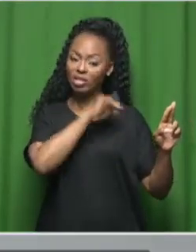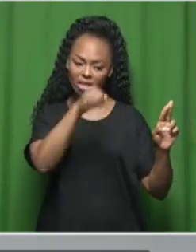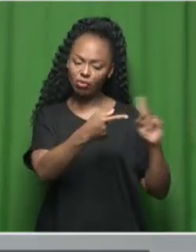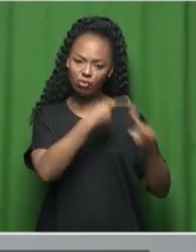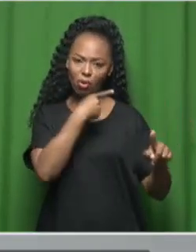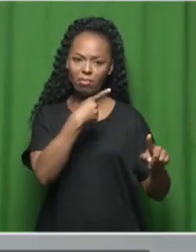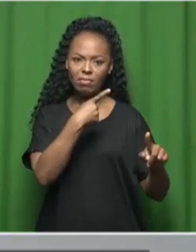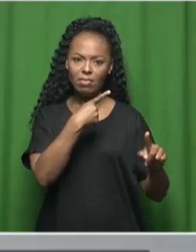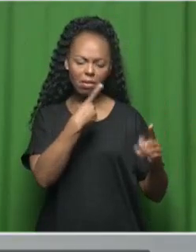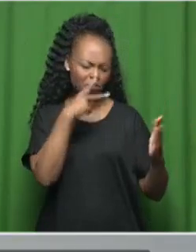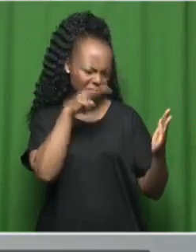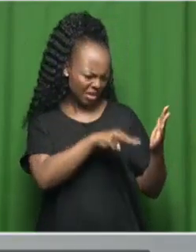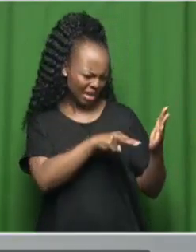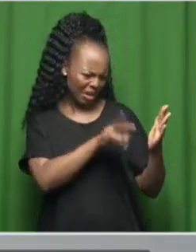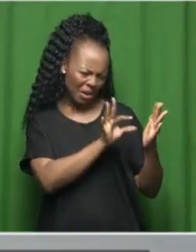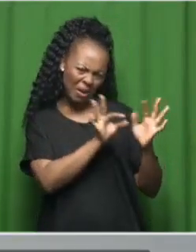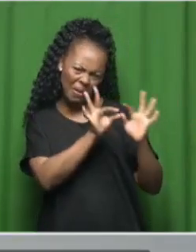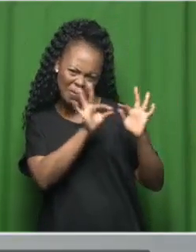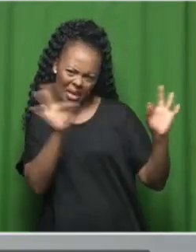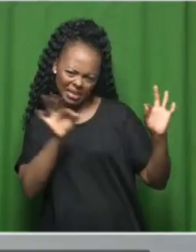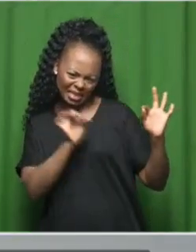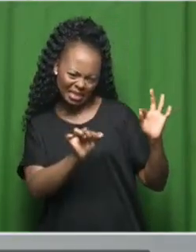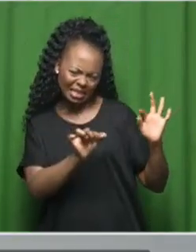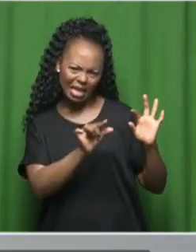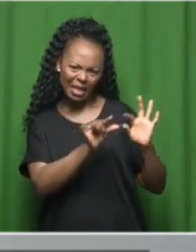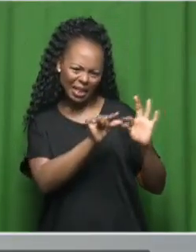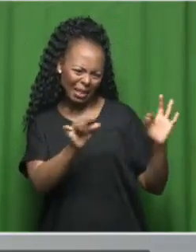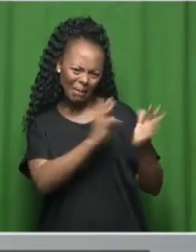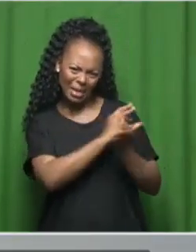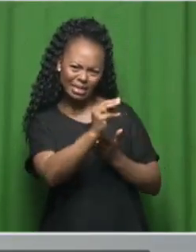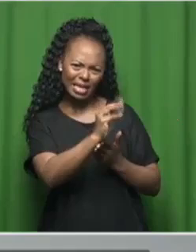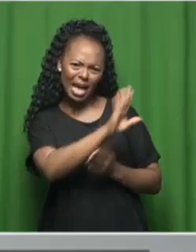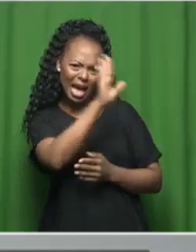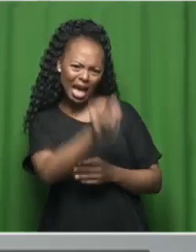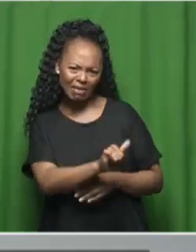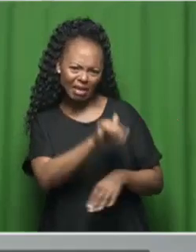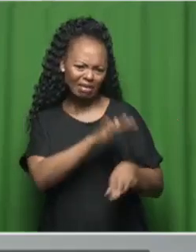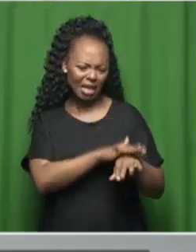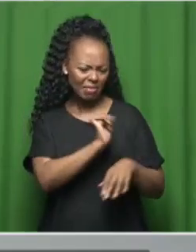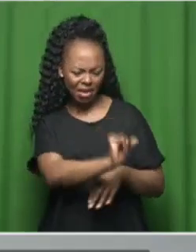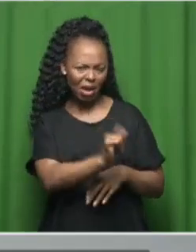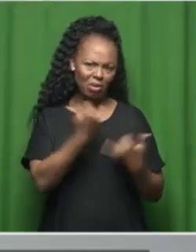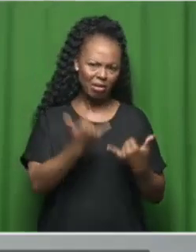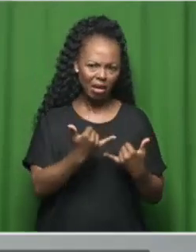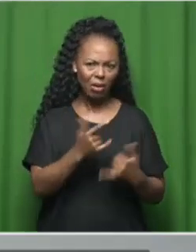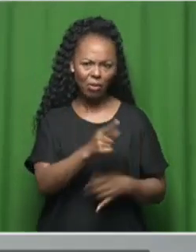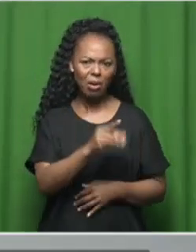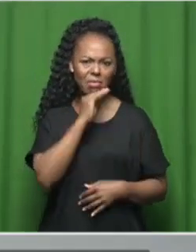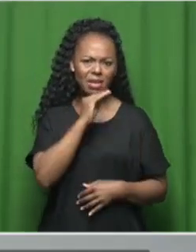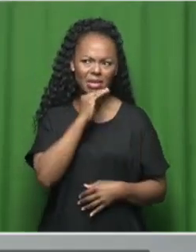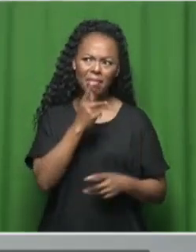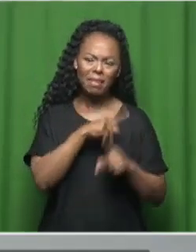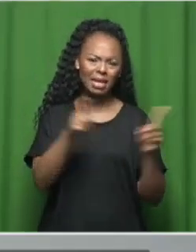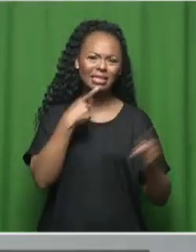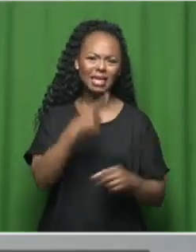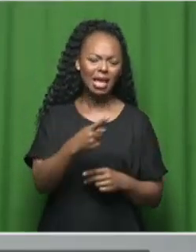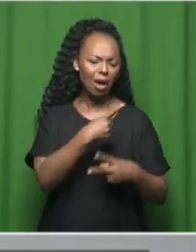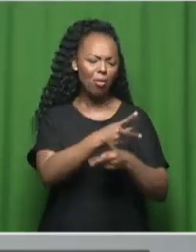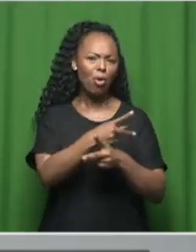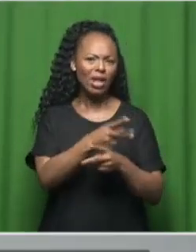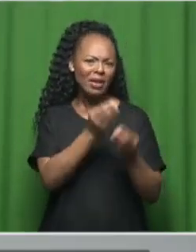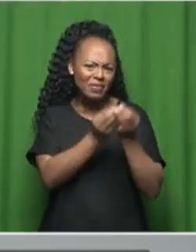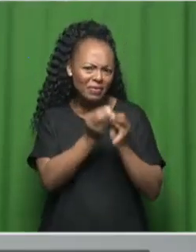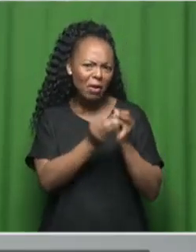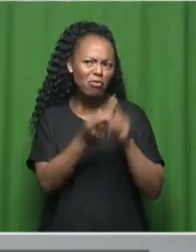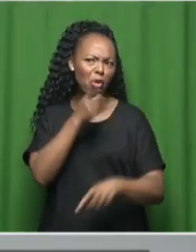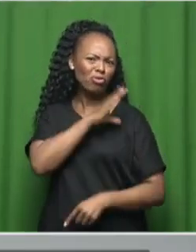you can't be saying that Africa Your Time is now on a product that says made in China, because that's what the products were saying. So